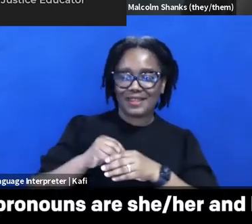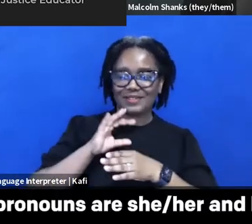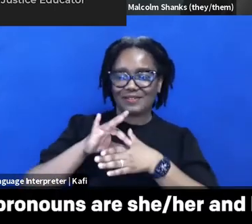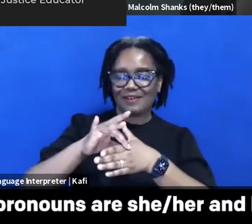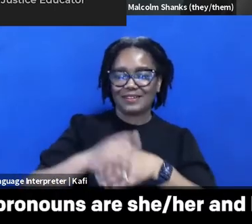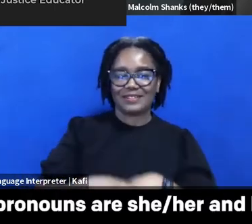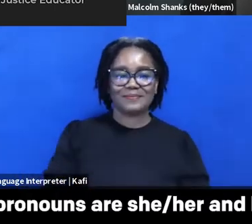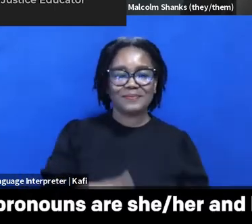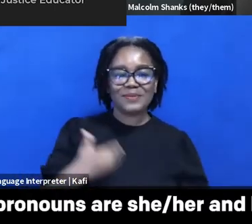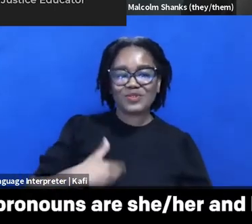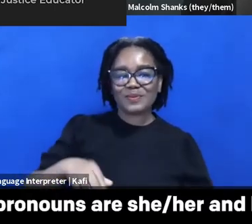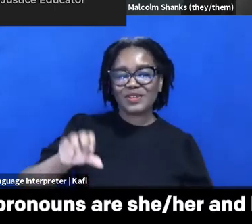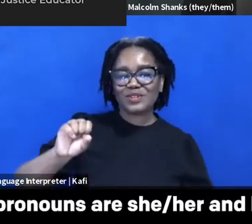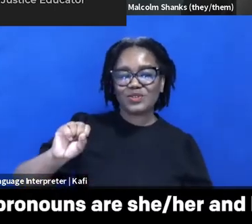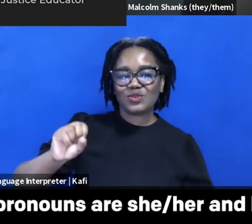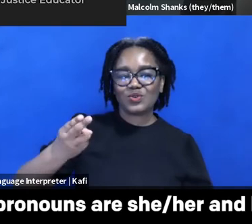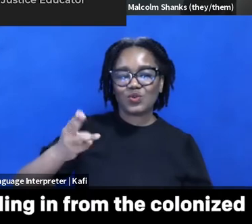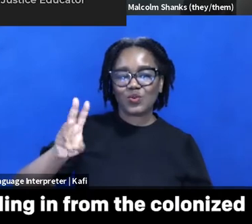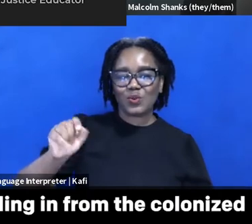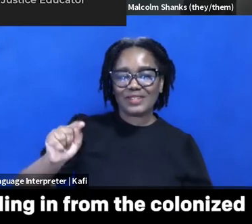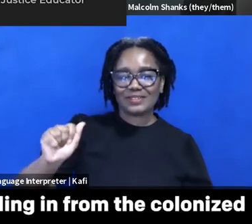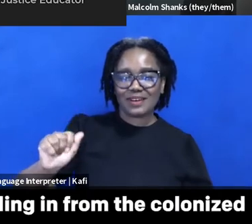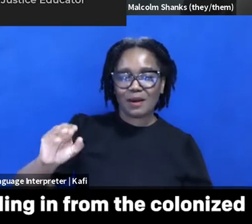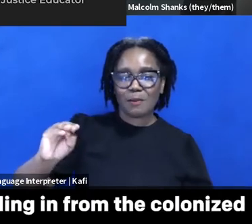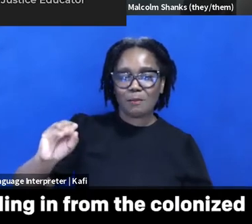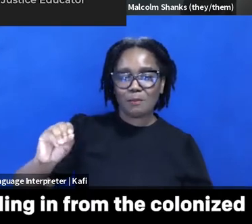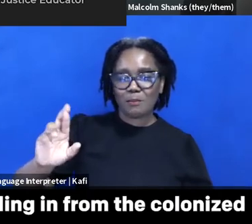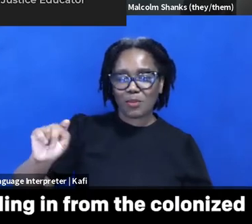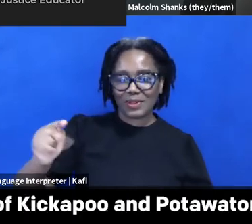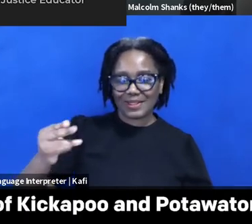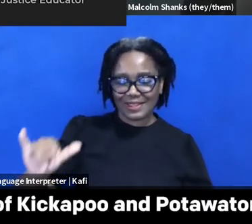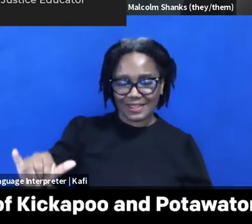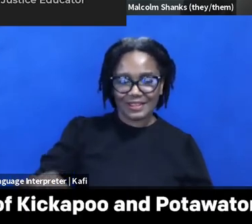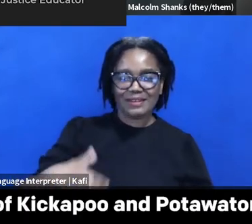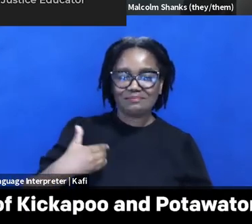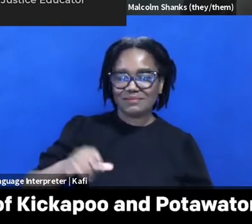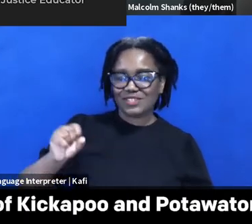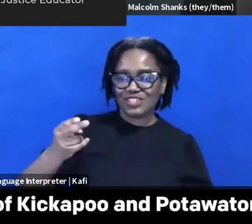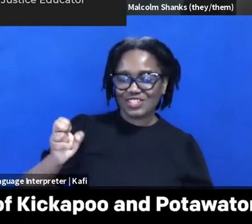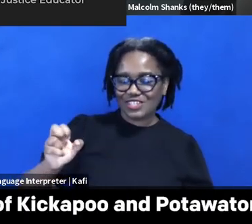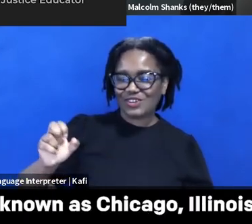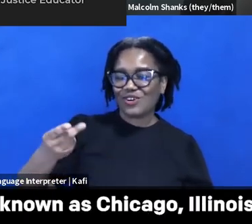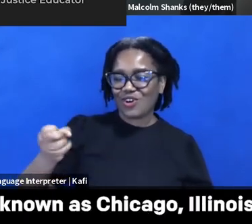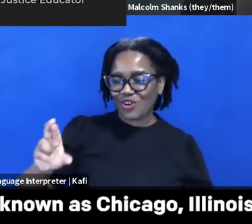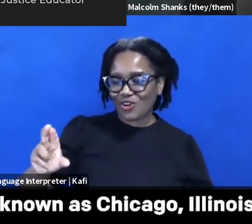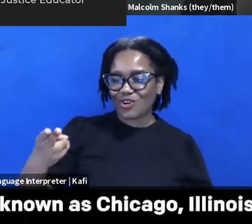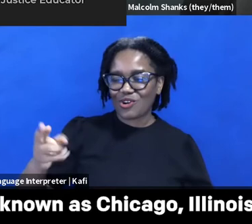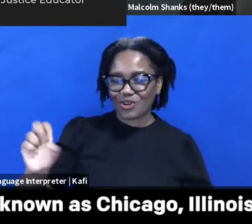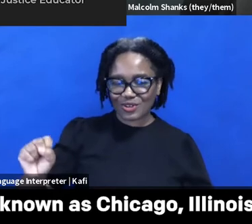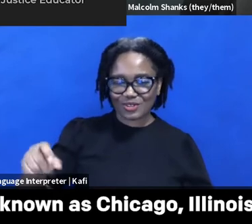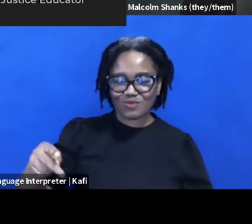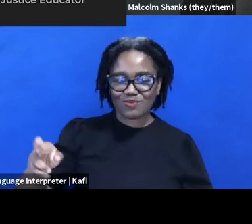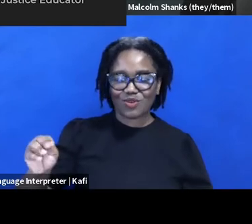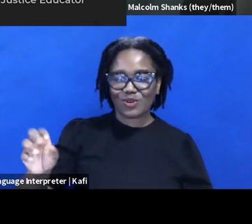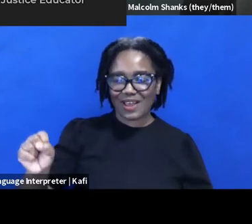is Shweta Murthy. My gender pronouns are she, her, and hers. I'm calling in from the colonized lands of Kickapoo and